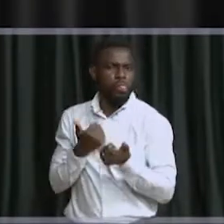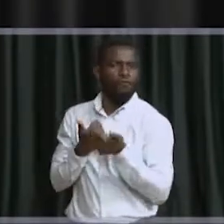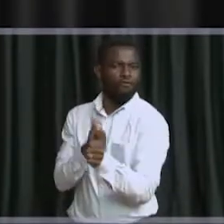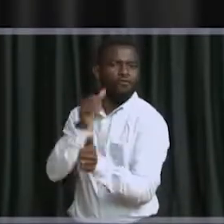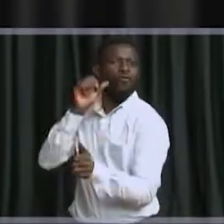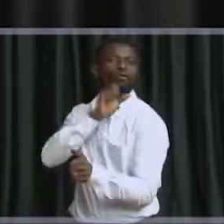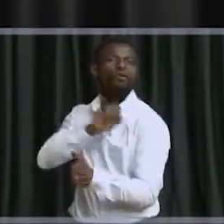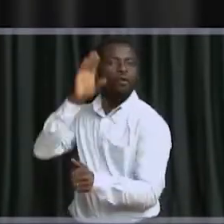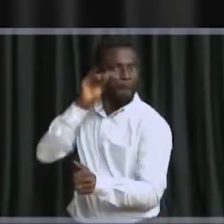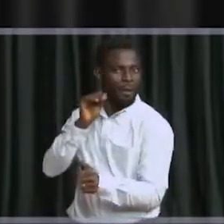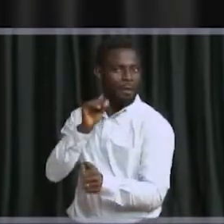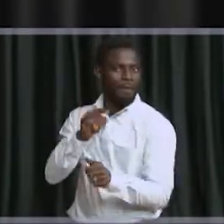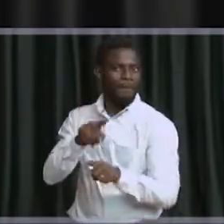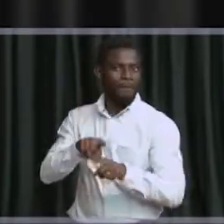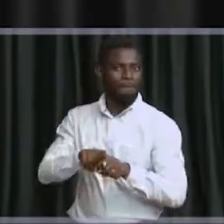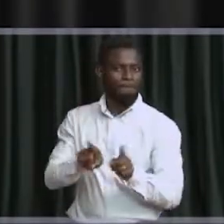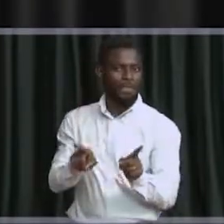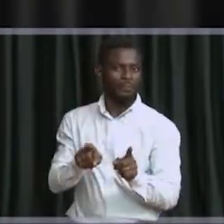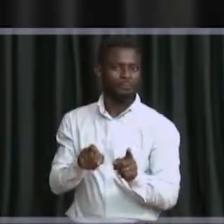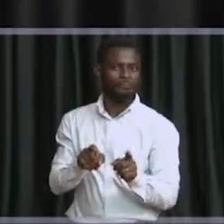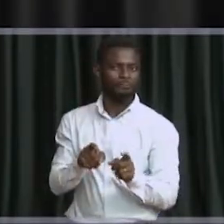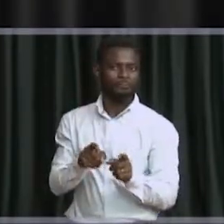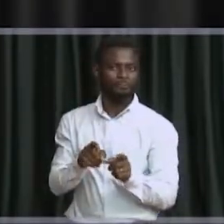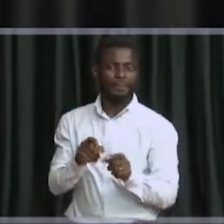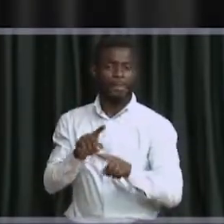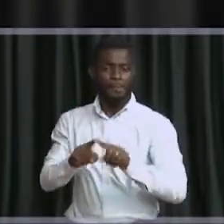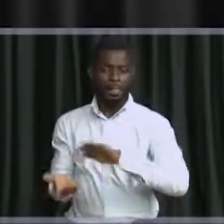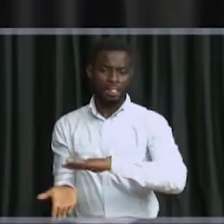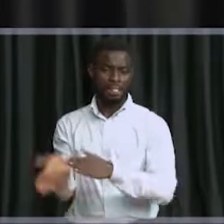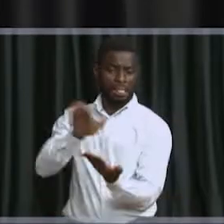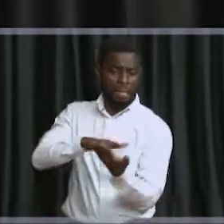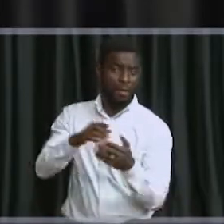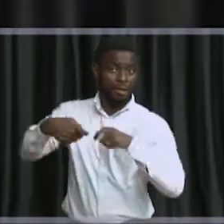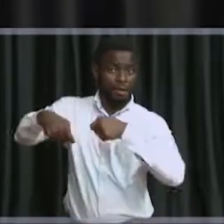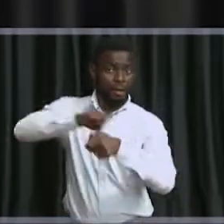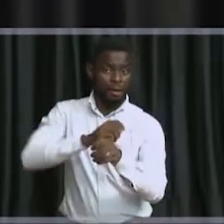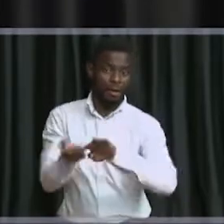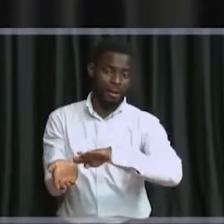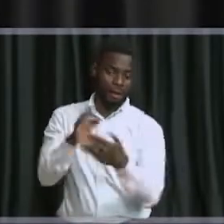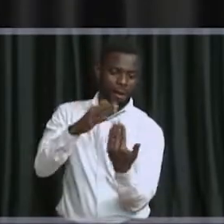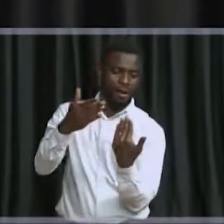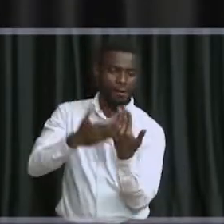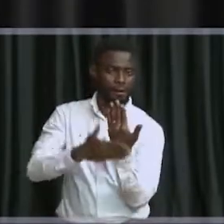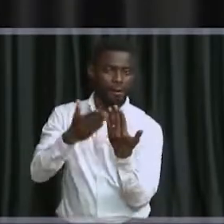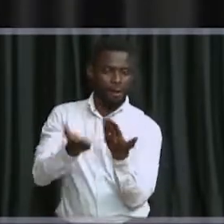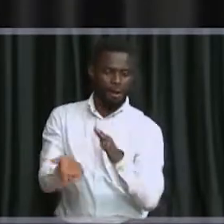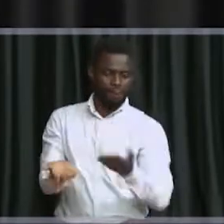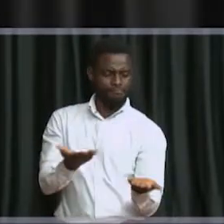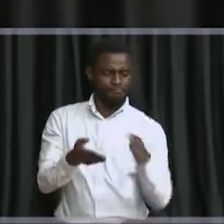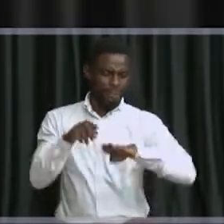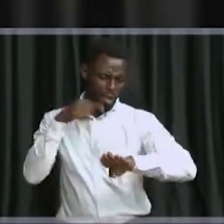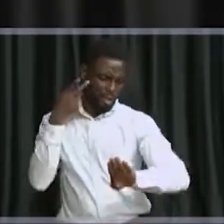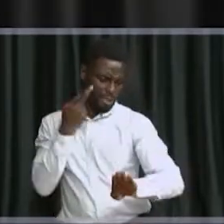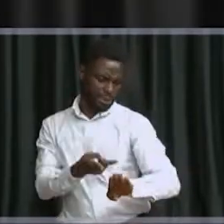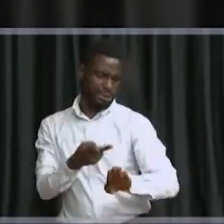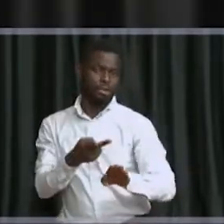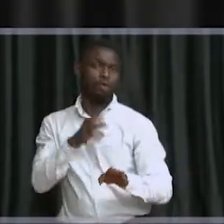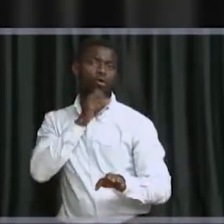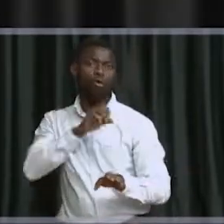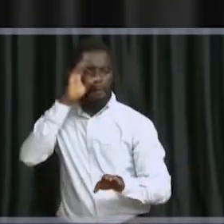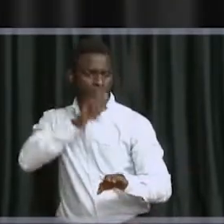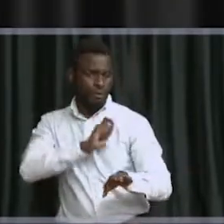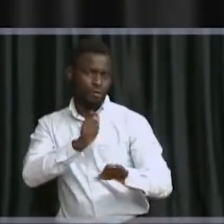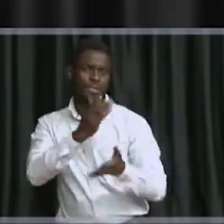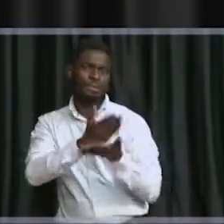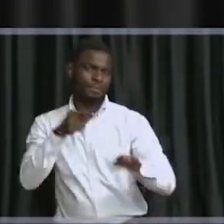ndansu odanii invoice nechi na uhu se wachrubi biu ho ochro